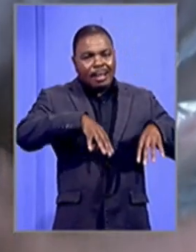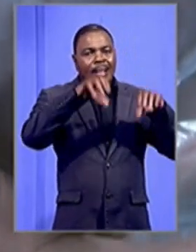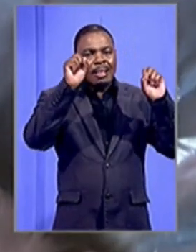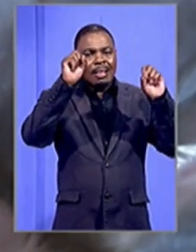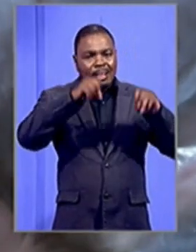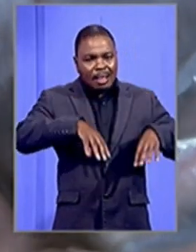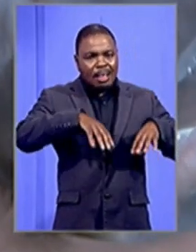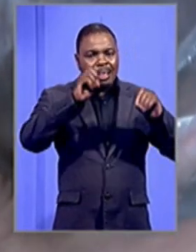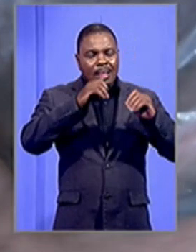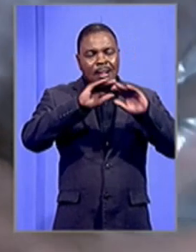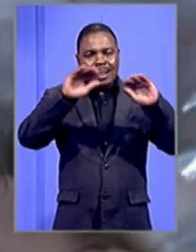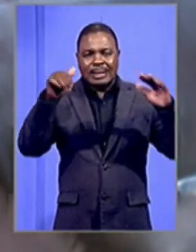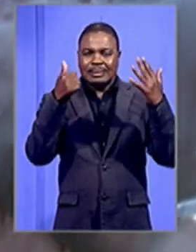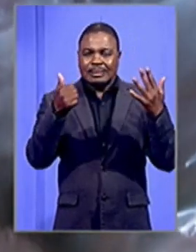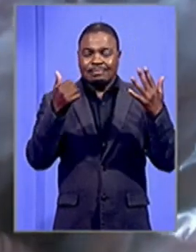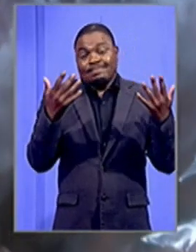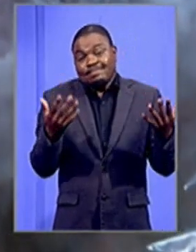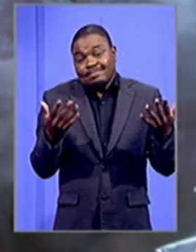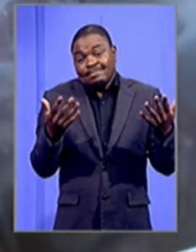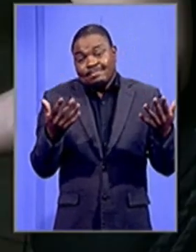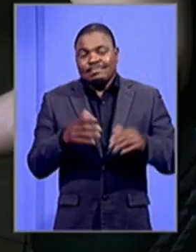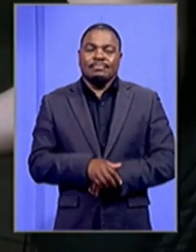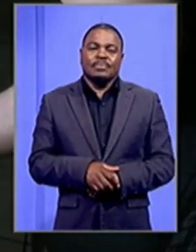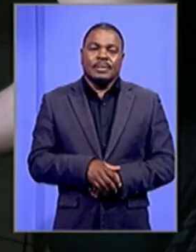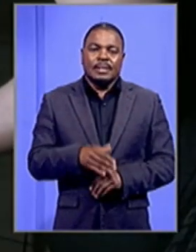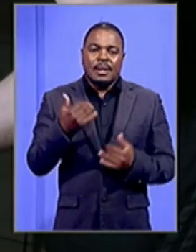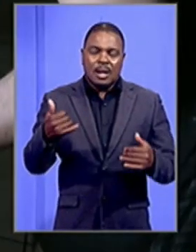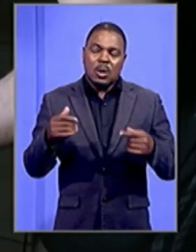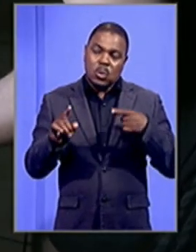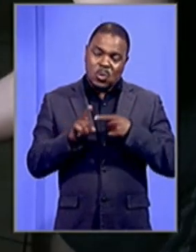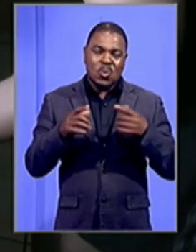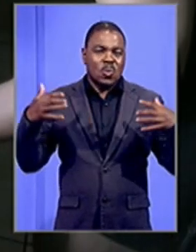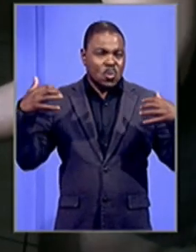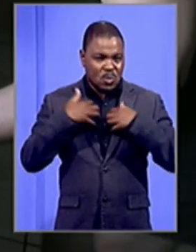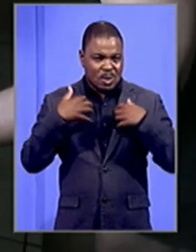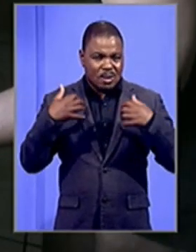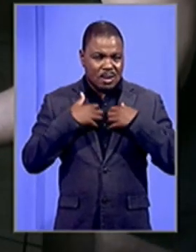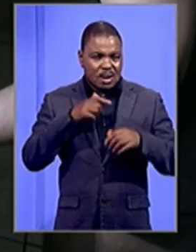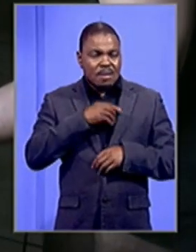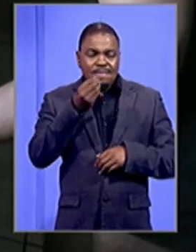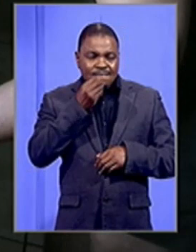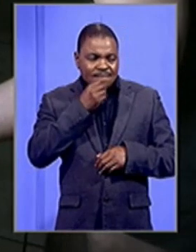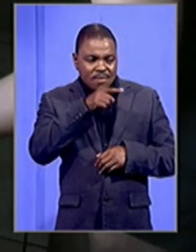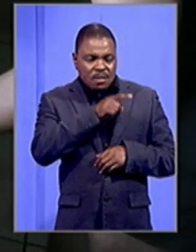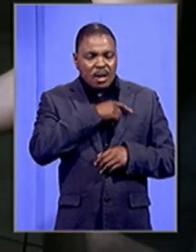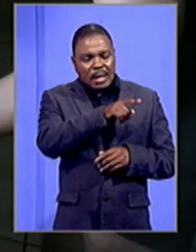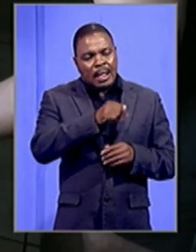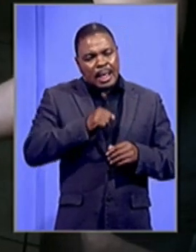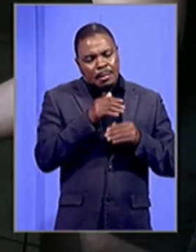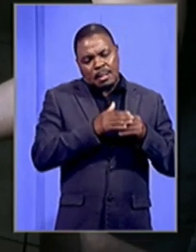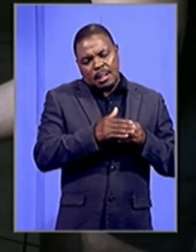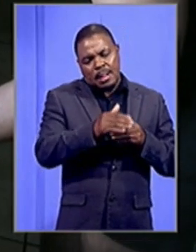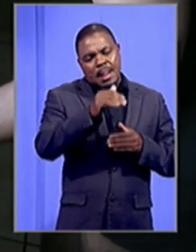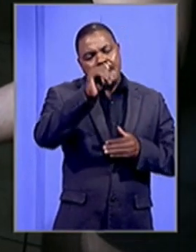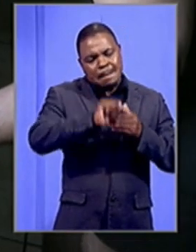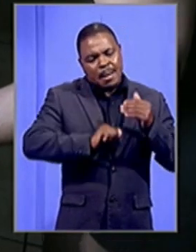go tsamaela go legato la borataro kgotsa stage 6, o tshwengwa ke ntlha ya gore dijo tseo di neng di tla tshwarelela dikgwedi